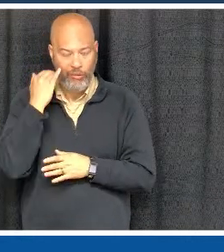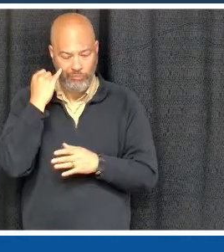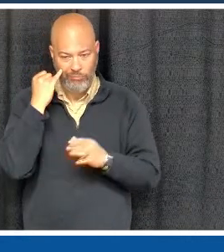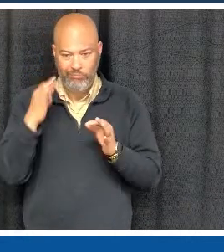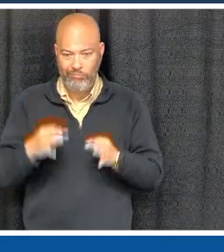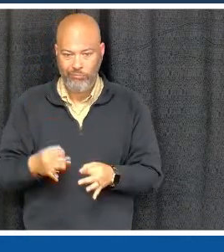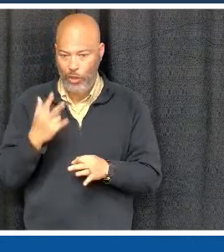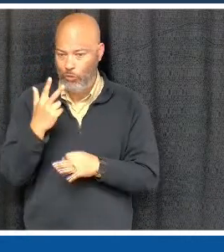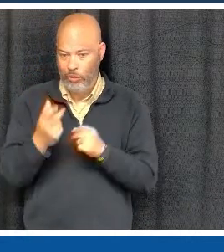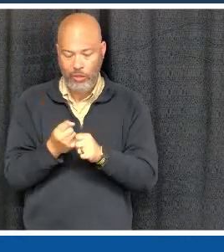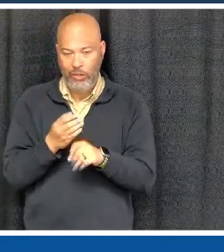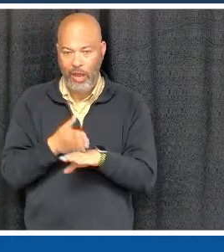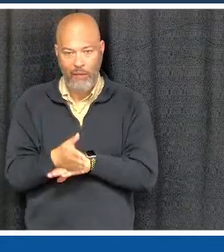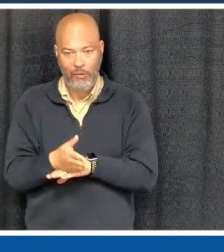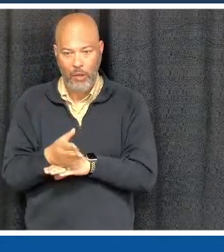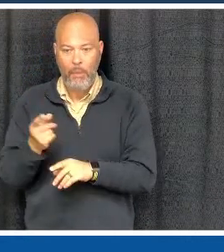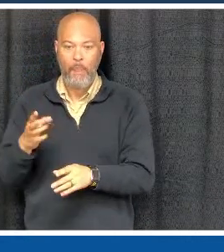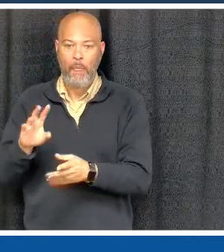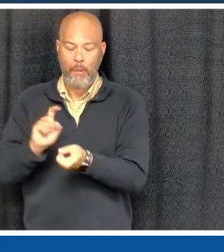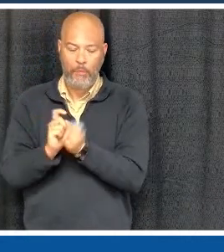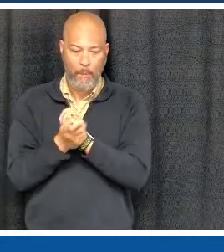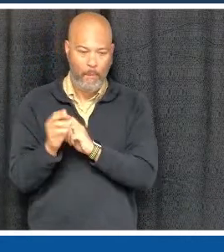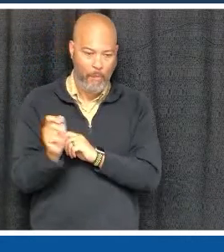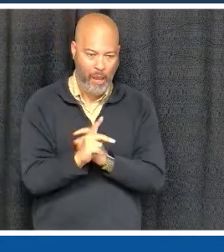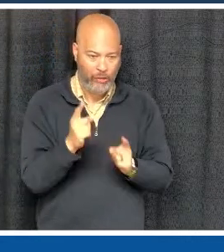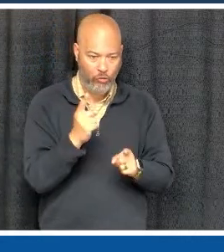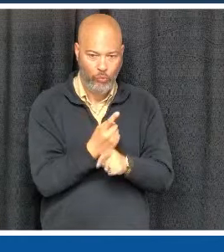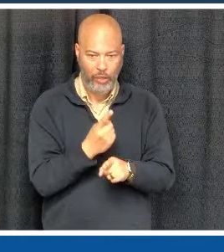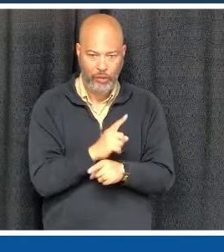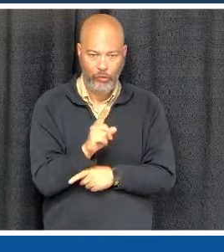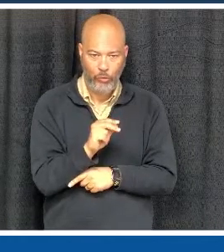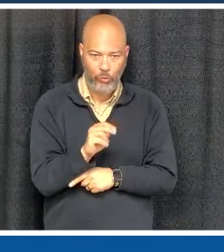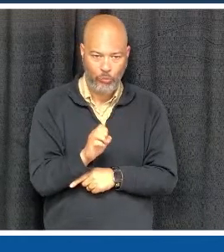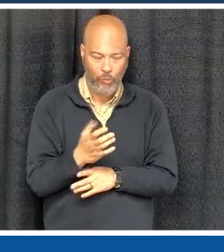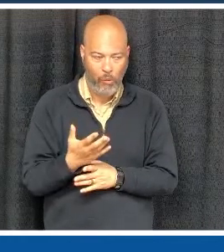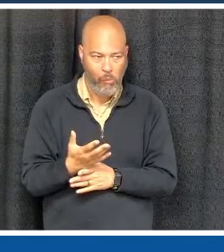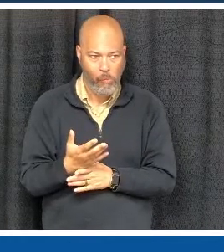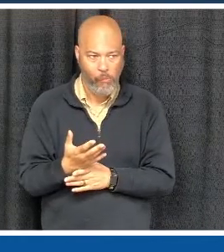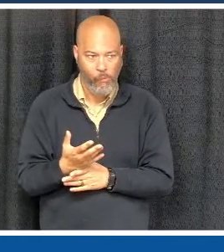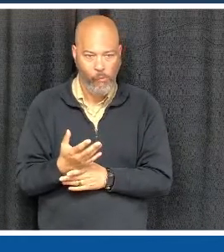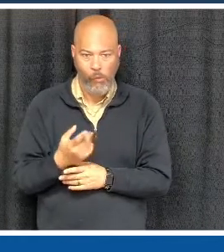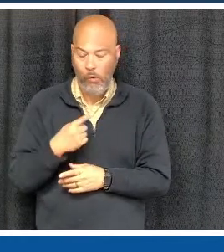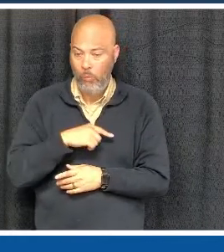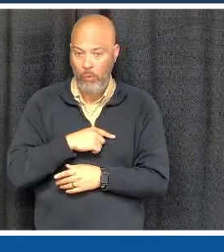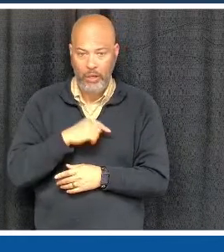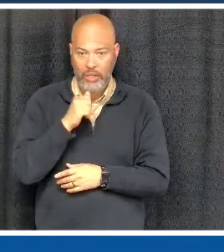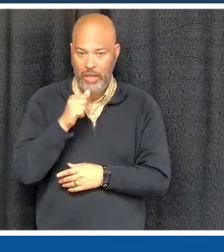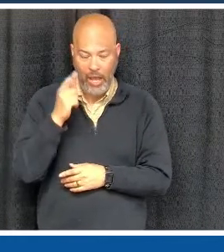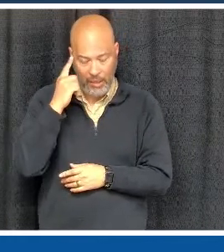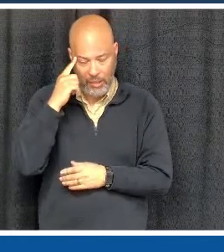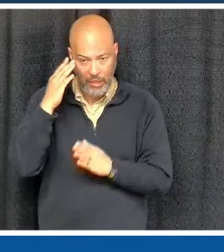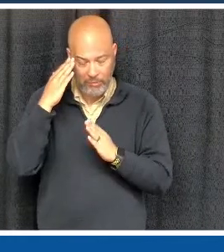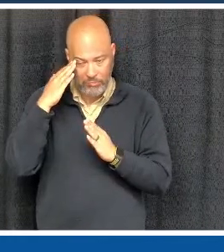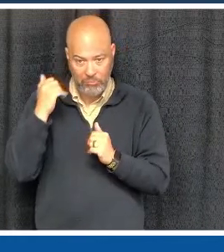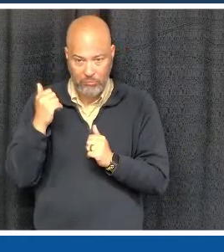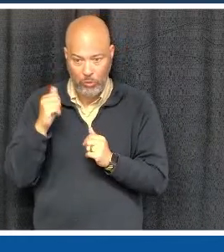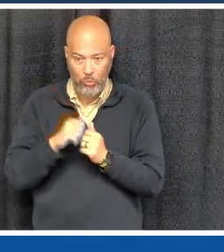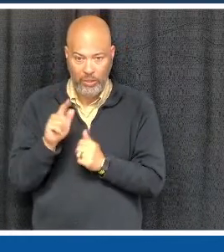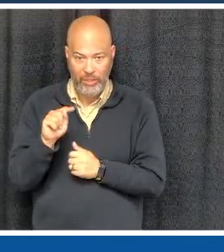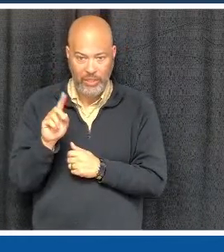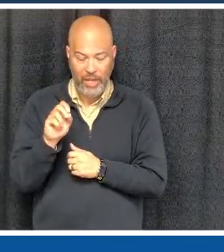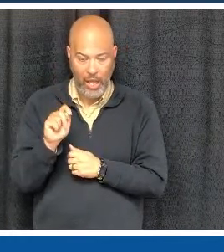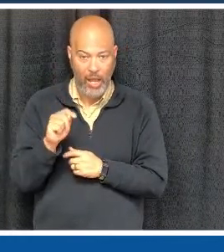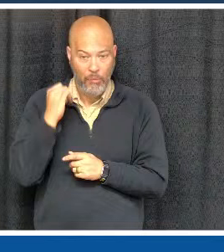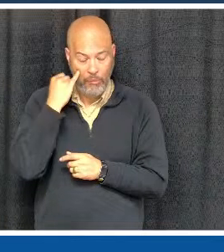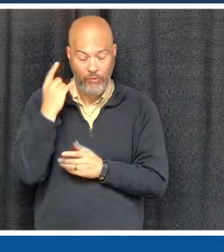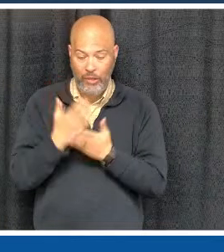end of the 3 years, they can revert it back to its original zoning. We don't anticipate that it would take 3 years to go with TDOT, but if it